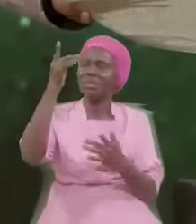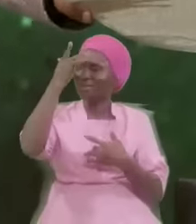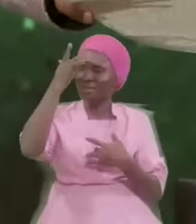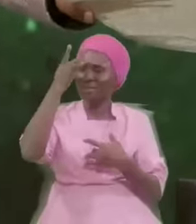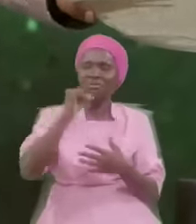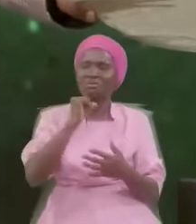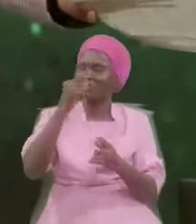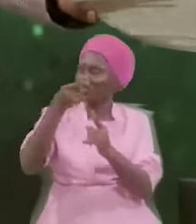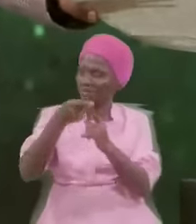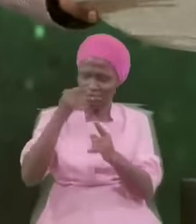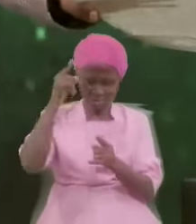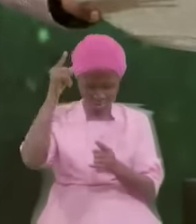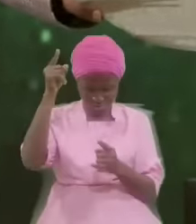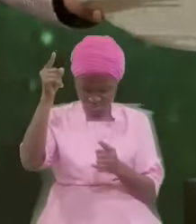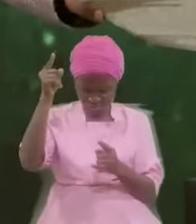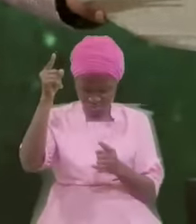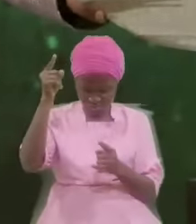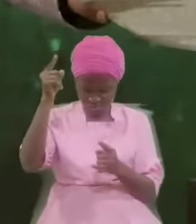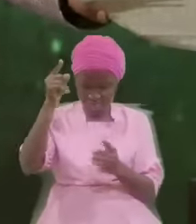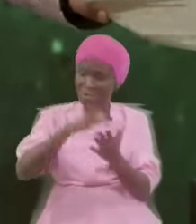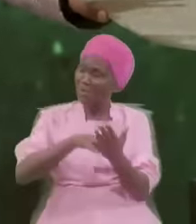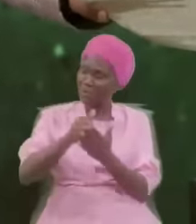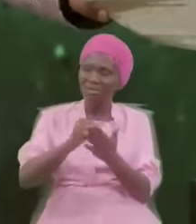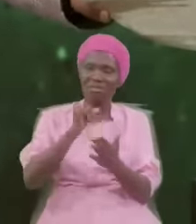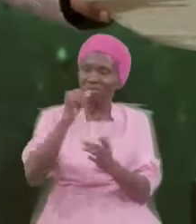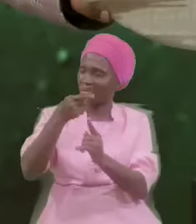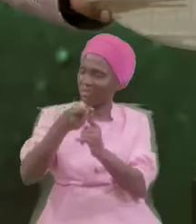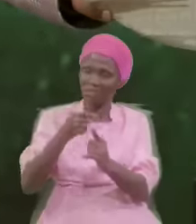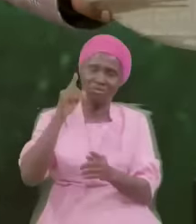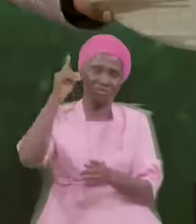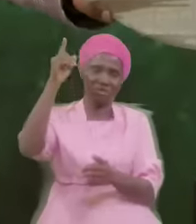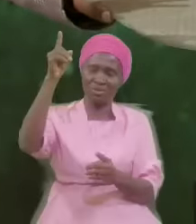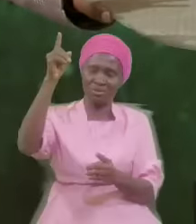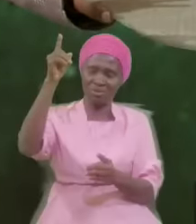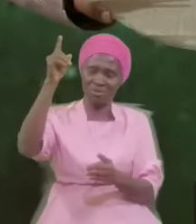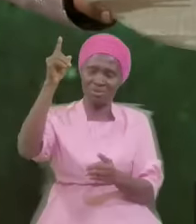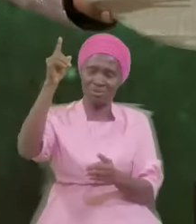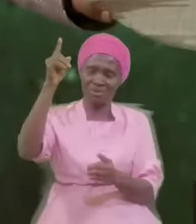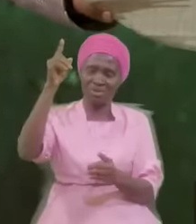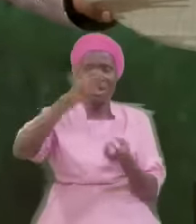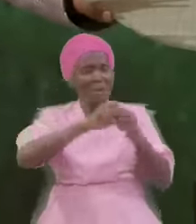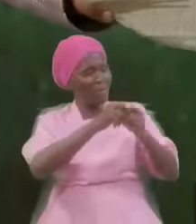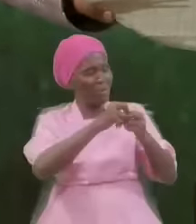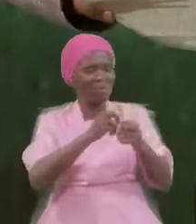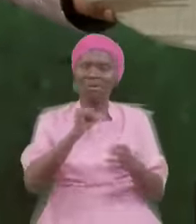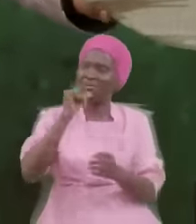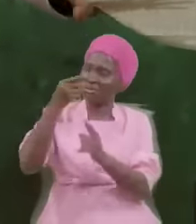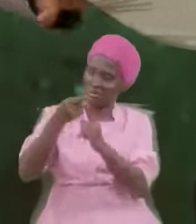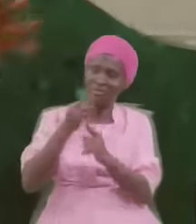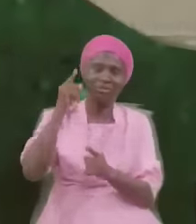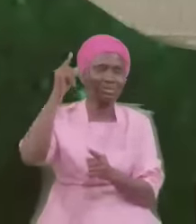Sickness is not of you. Weakness is not of you. Calamity is not of